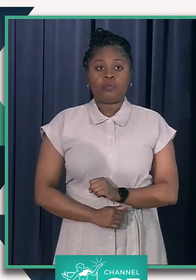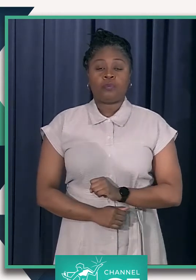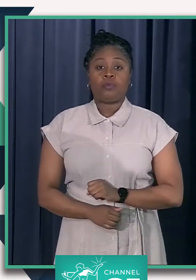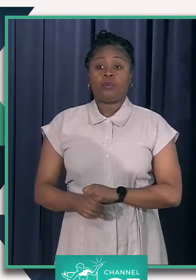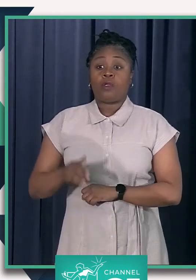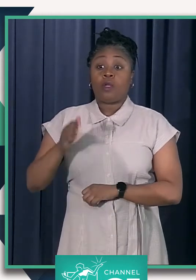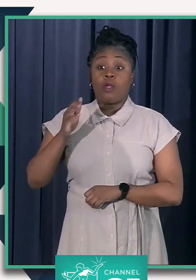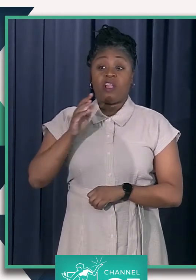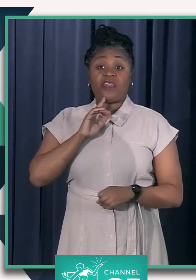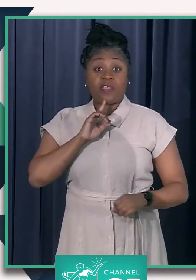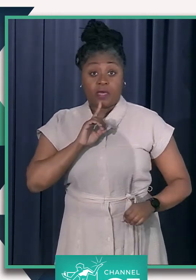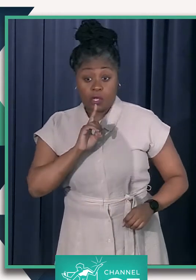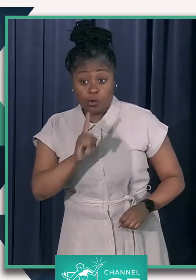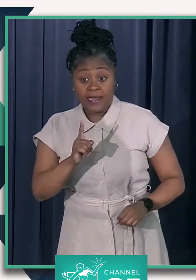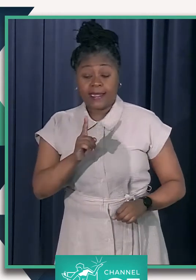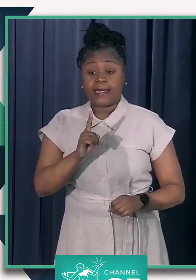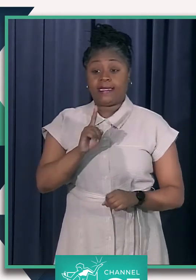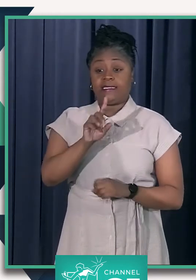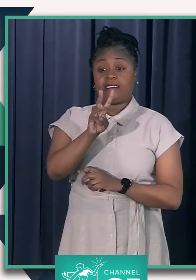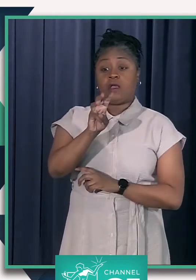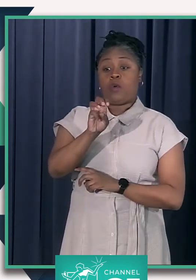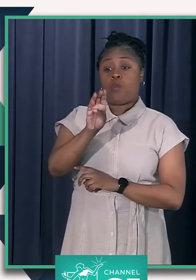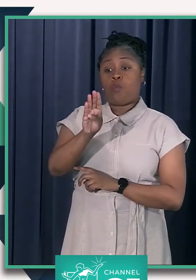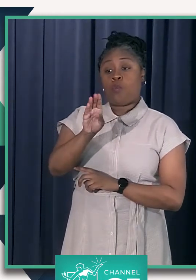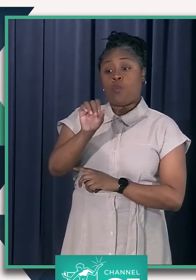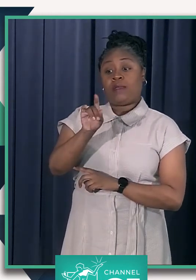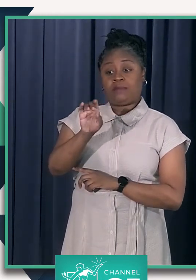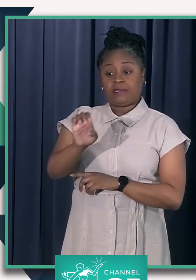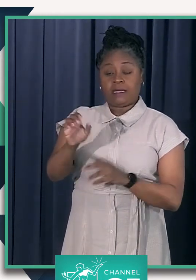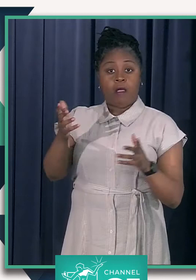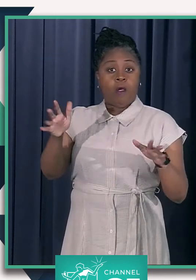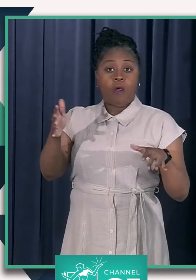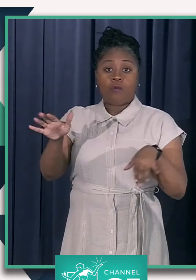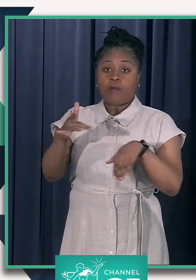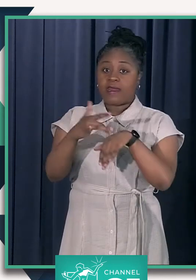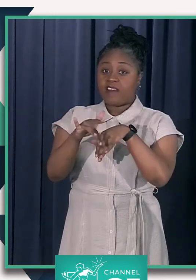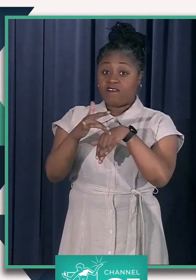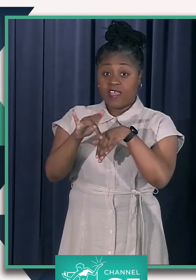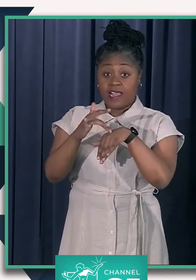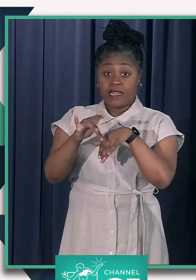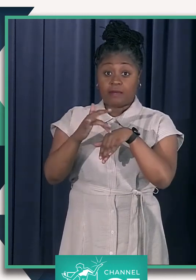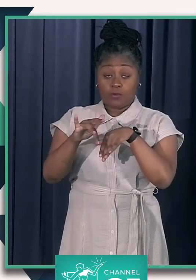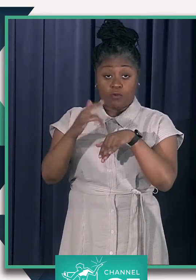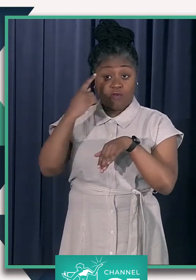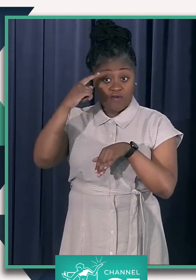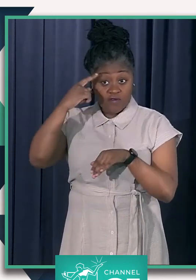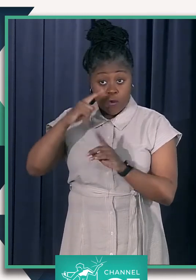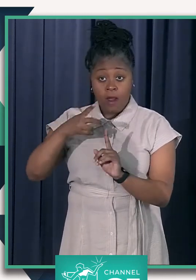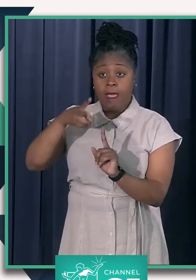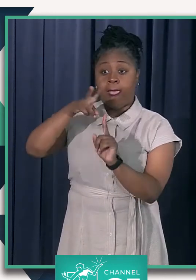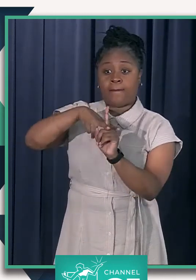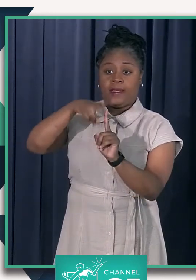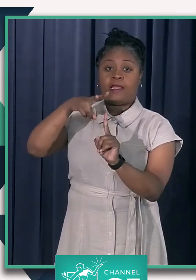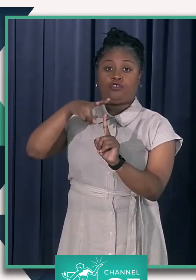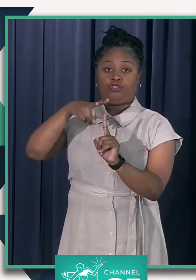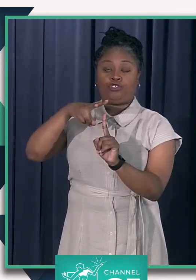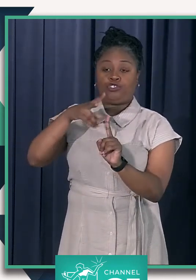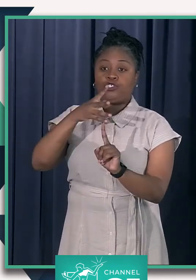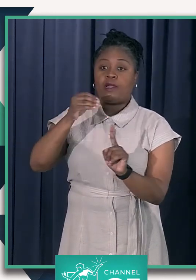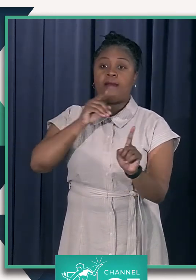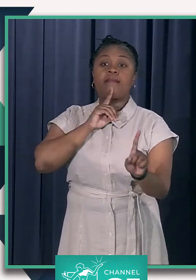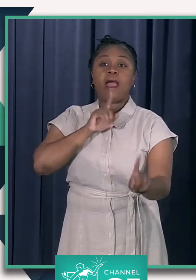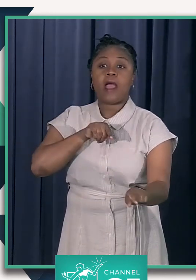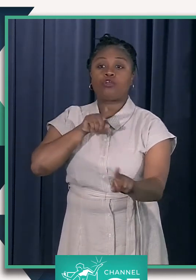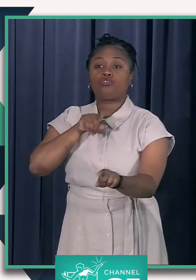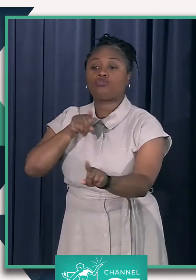is a website that's already available for applications and to answer queries.